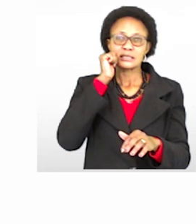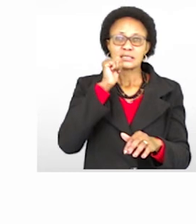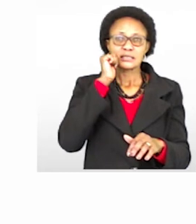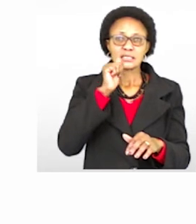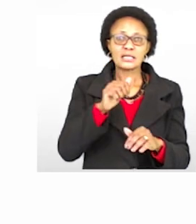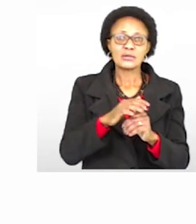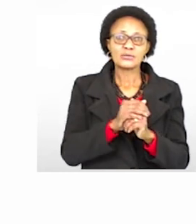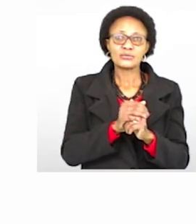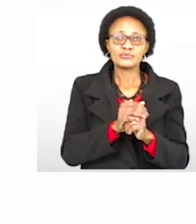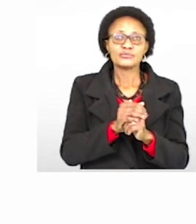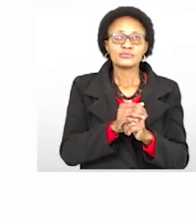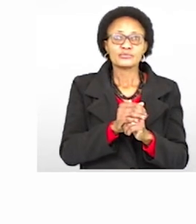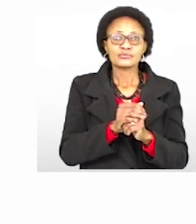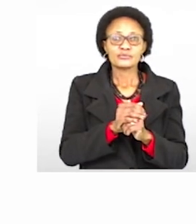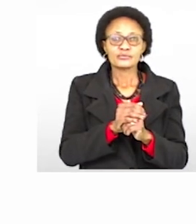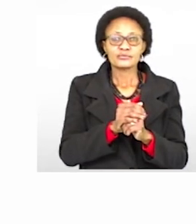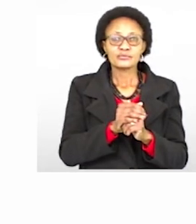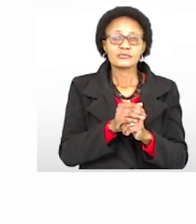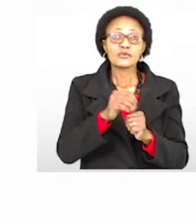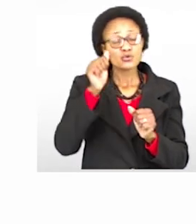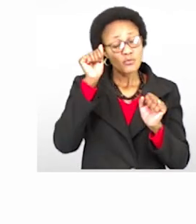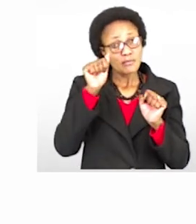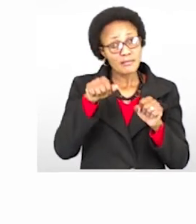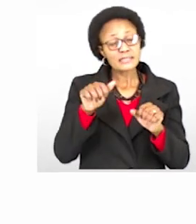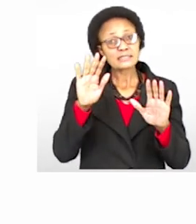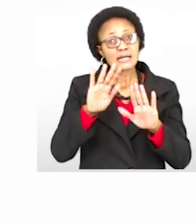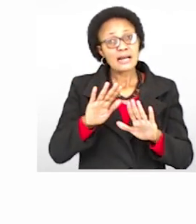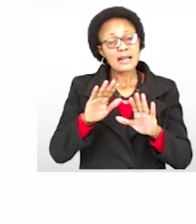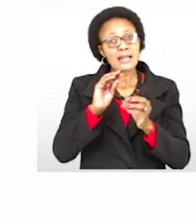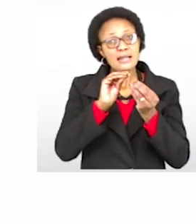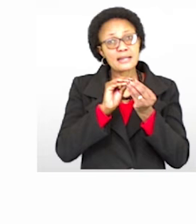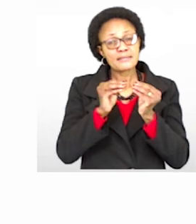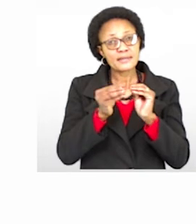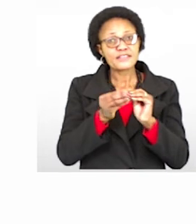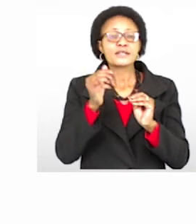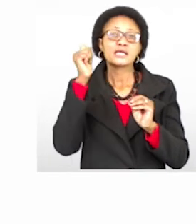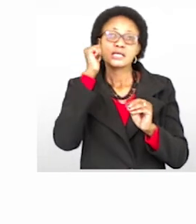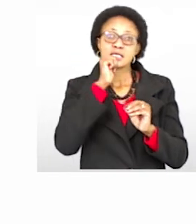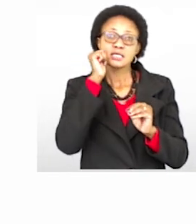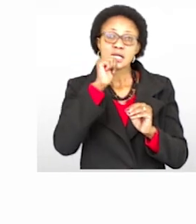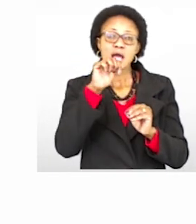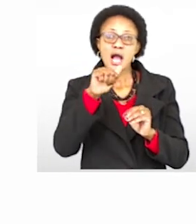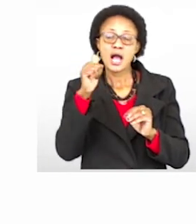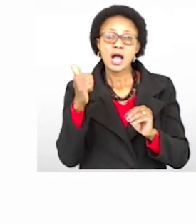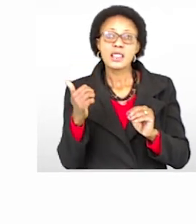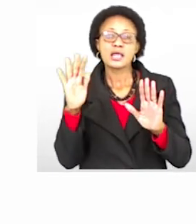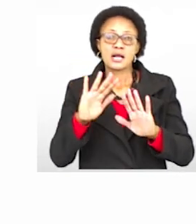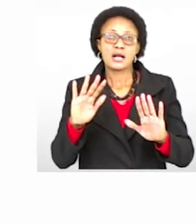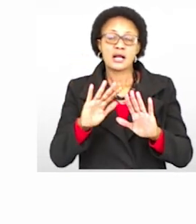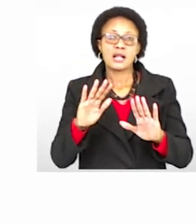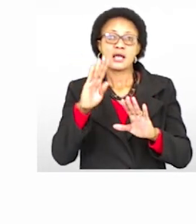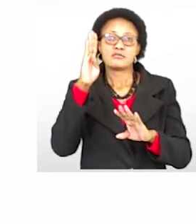color these correctly so that you'll be able to see the picture come to life. The next color is the color